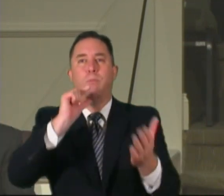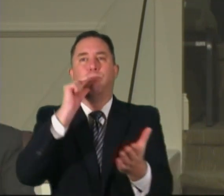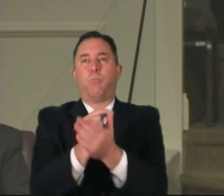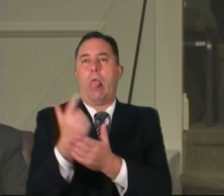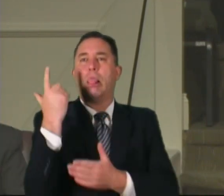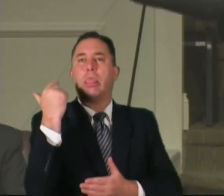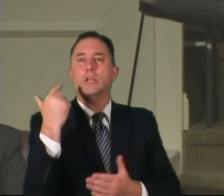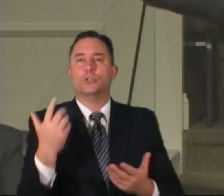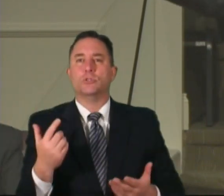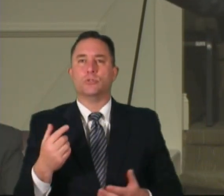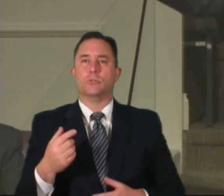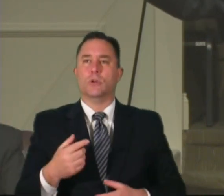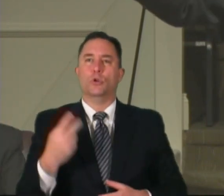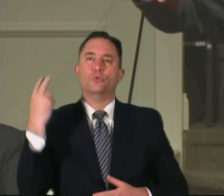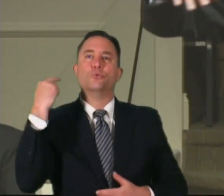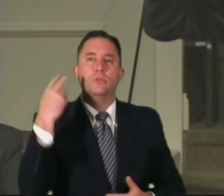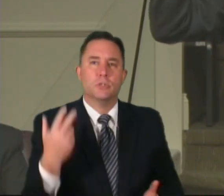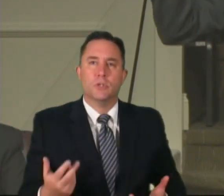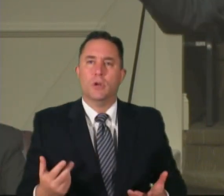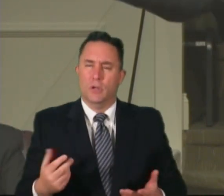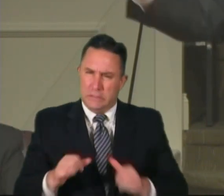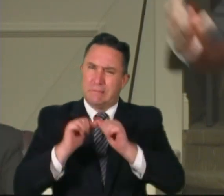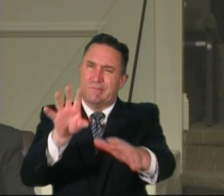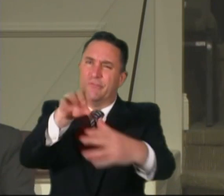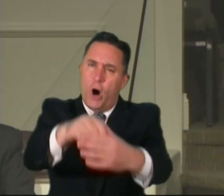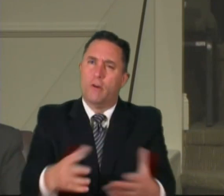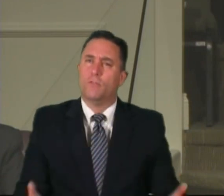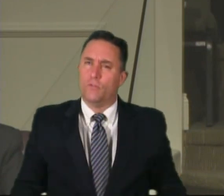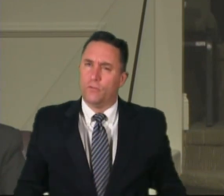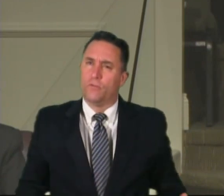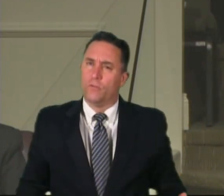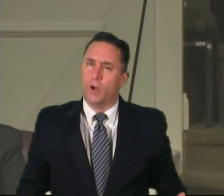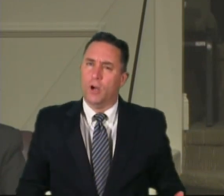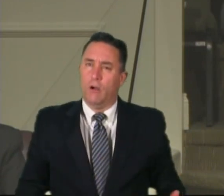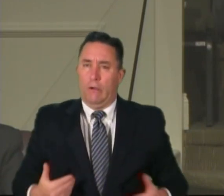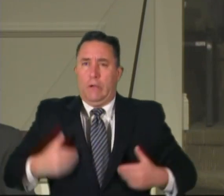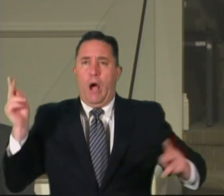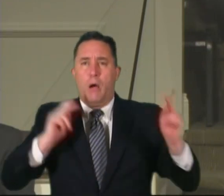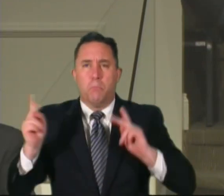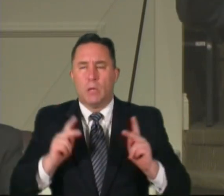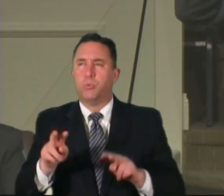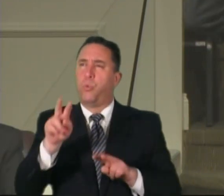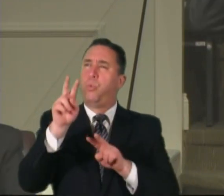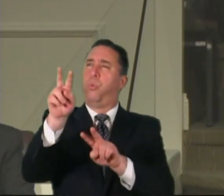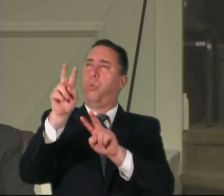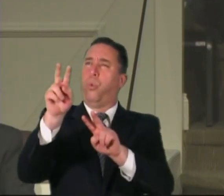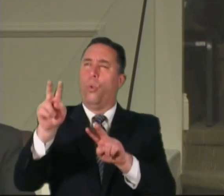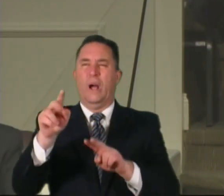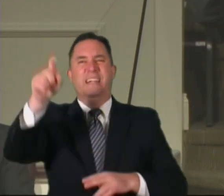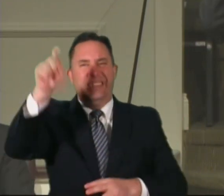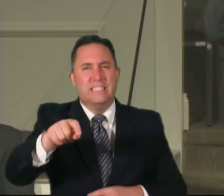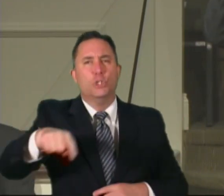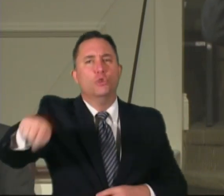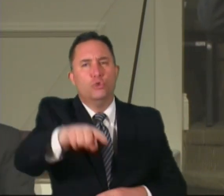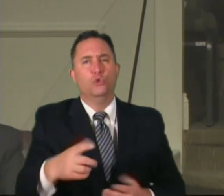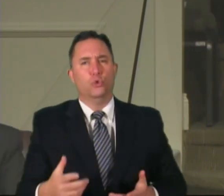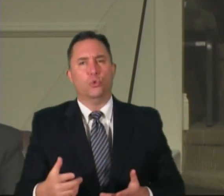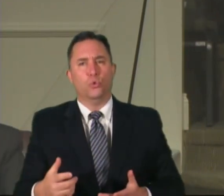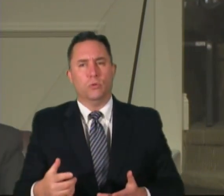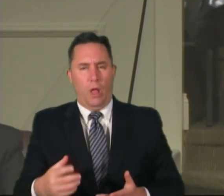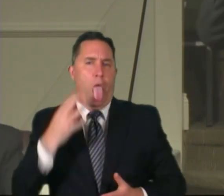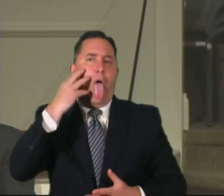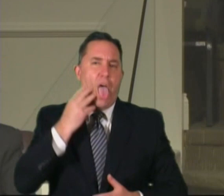graduated last year and year before that, stay in the boat. These other young people are looking to you. They need you. You have a